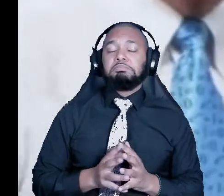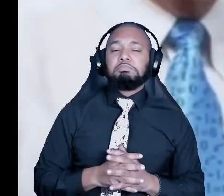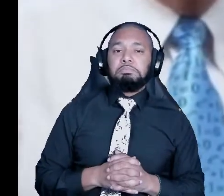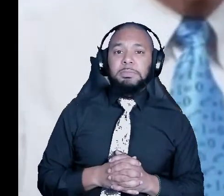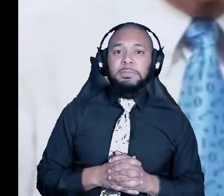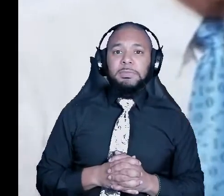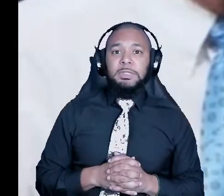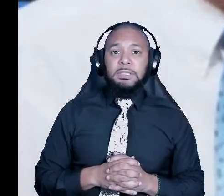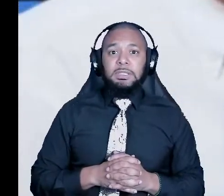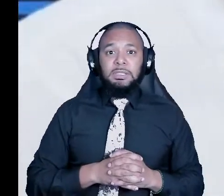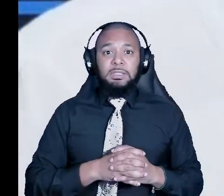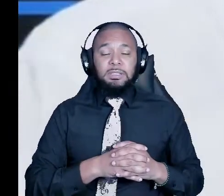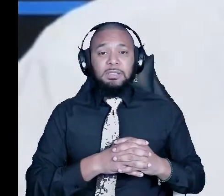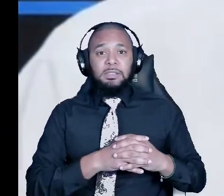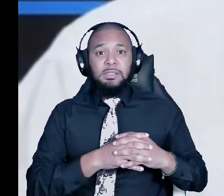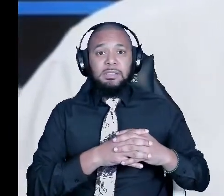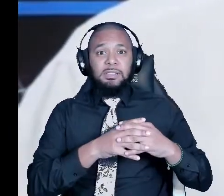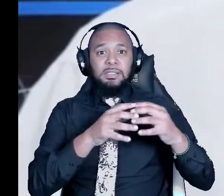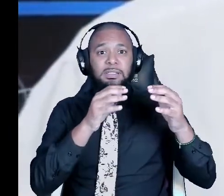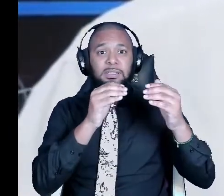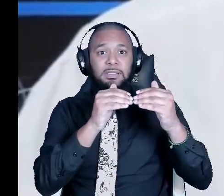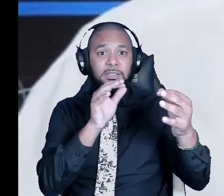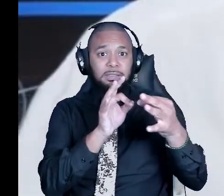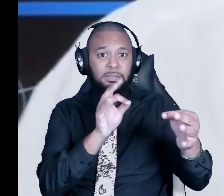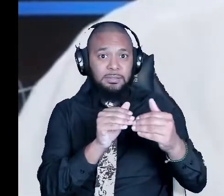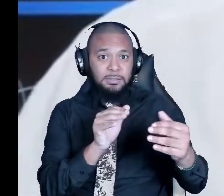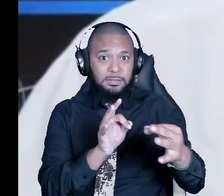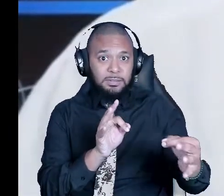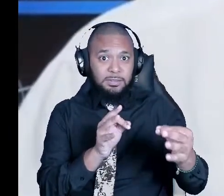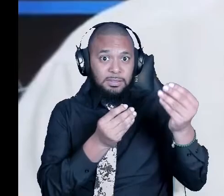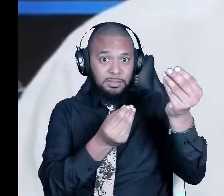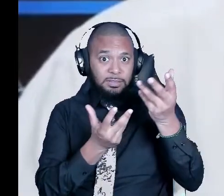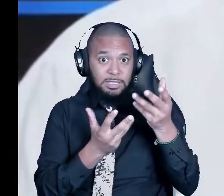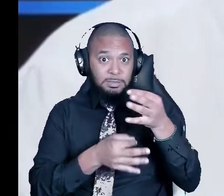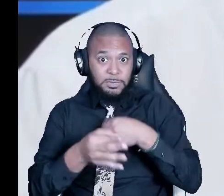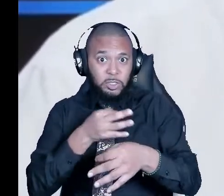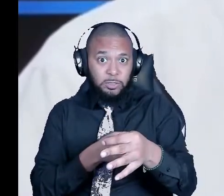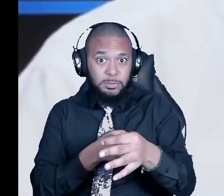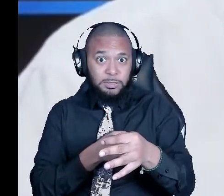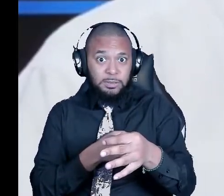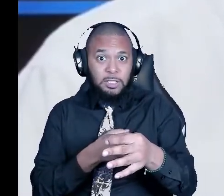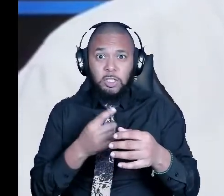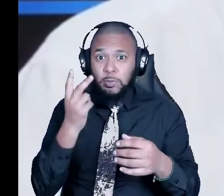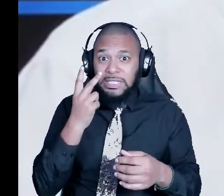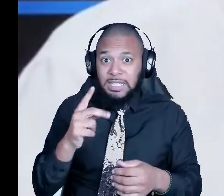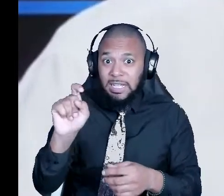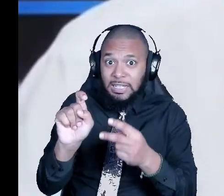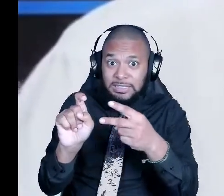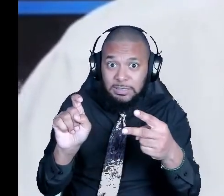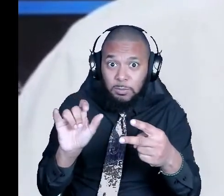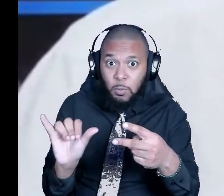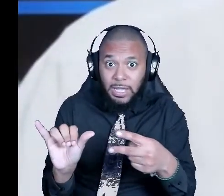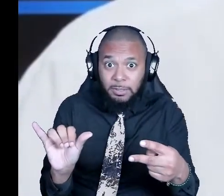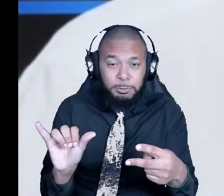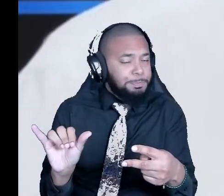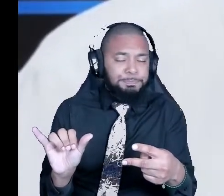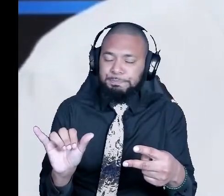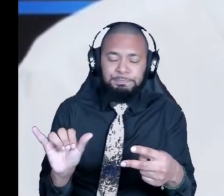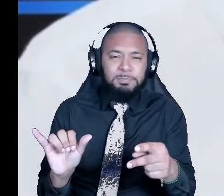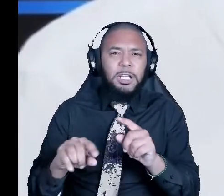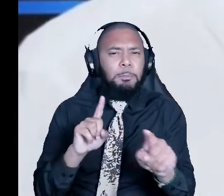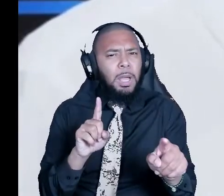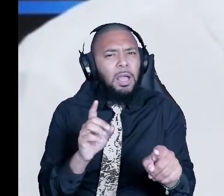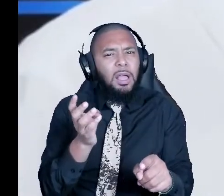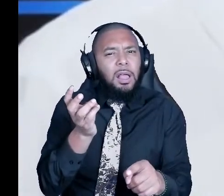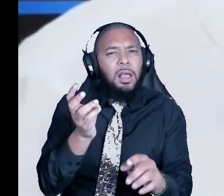Neither one of those equations gives me a substitute. Neither one of them says y equals or x equals. But with just a little bit of work,